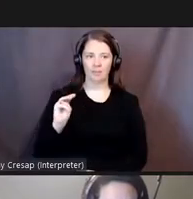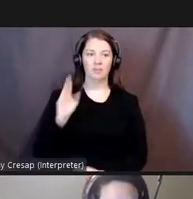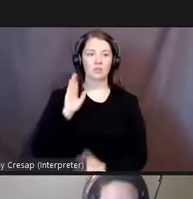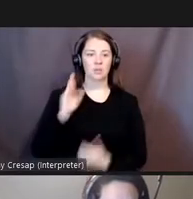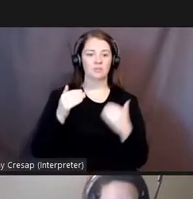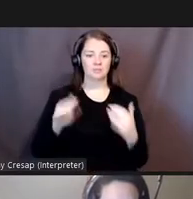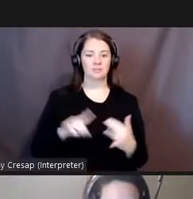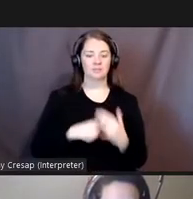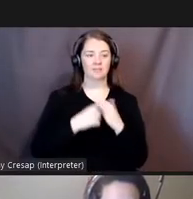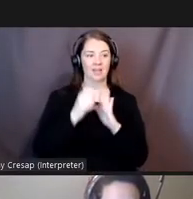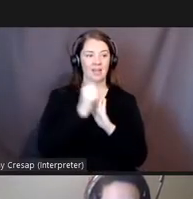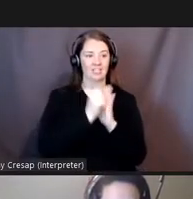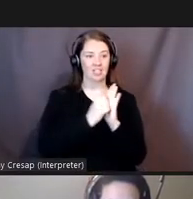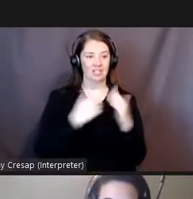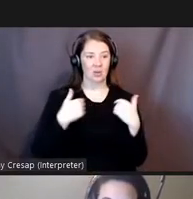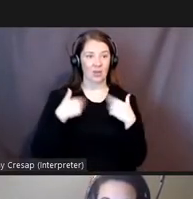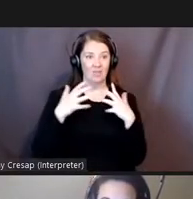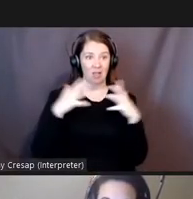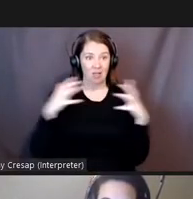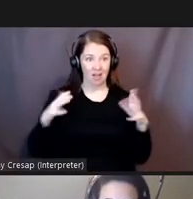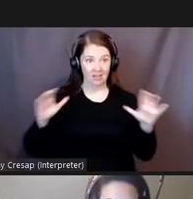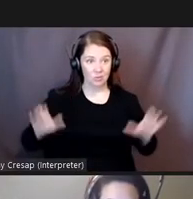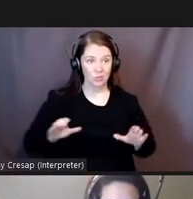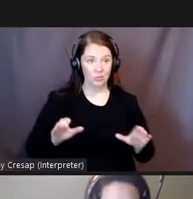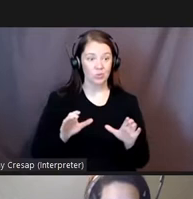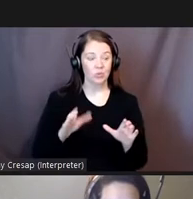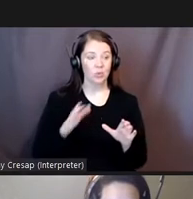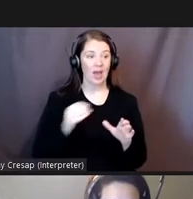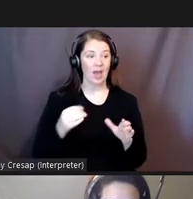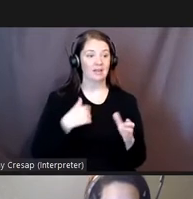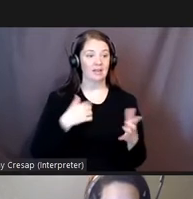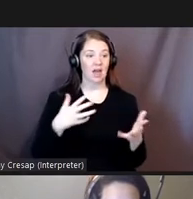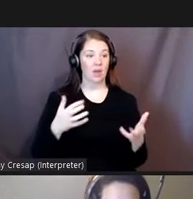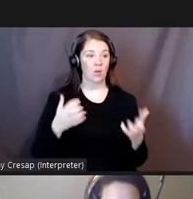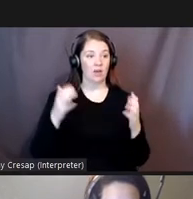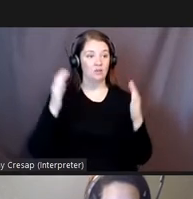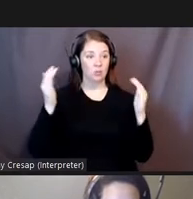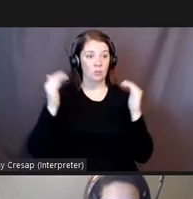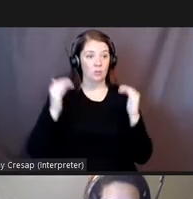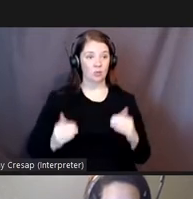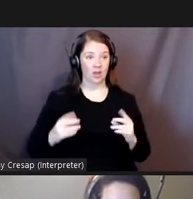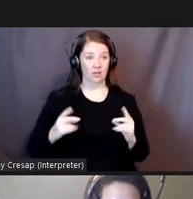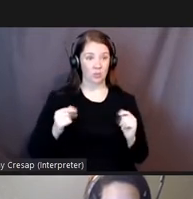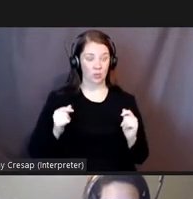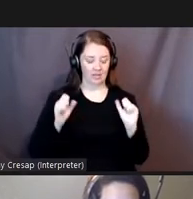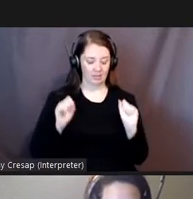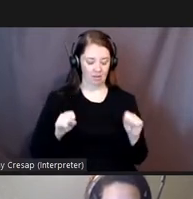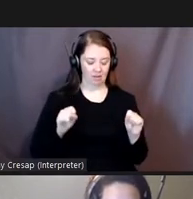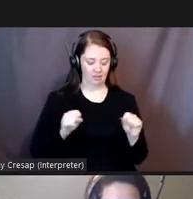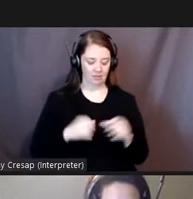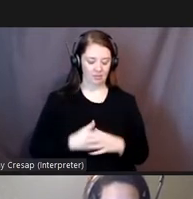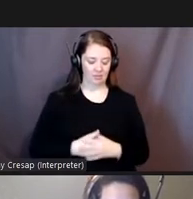the agenda. We have a lot to do, and I'd like to move on as quick as possible. So